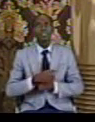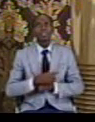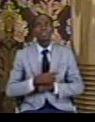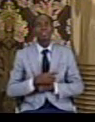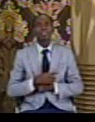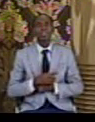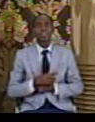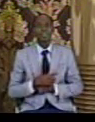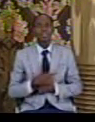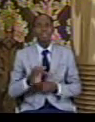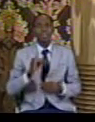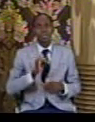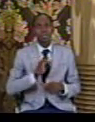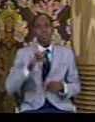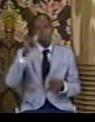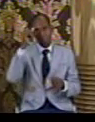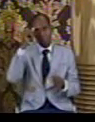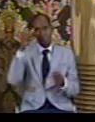day. I